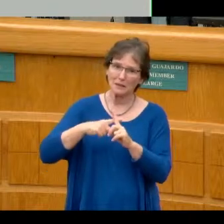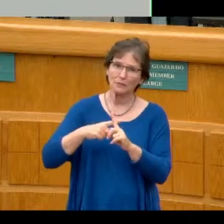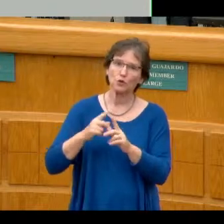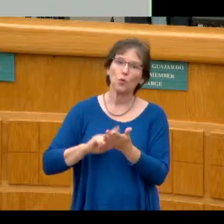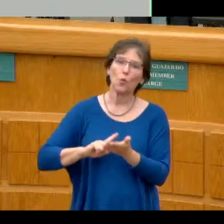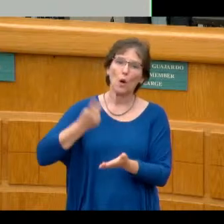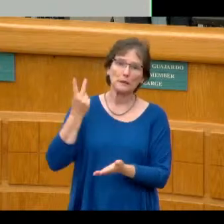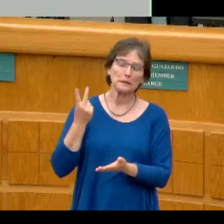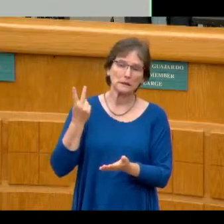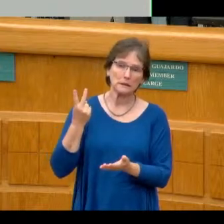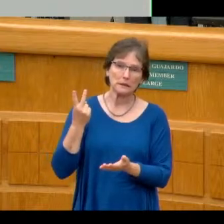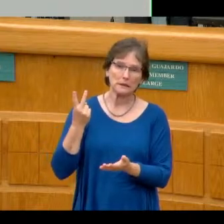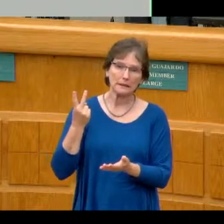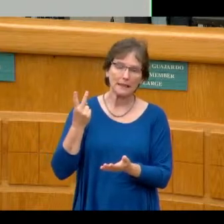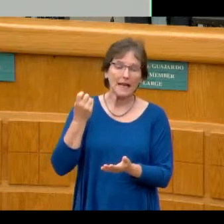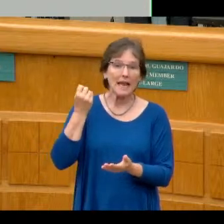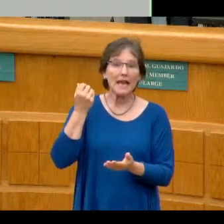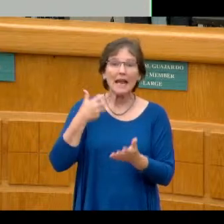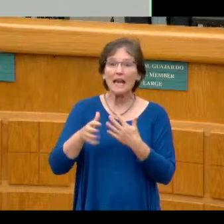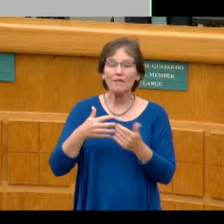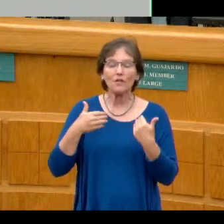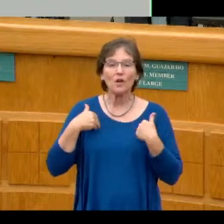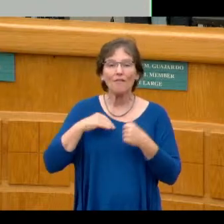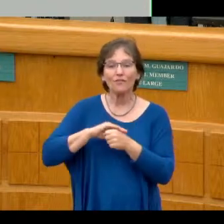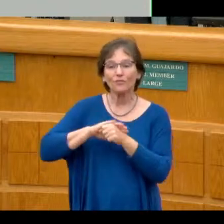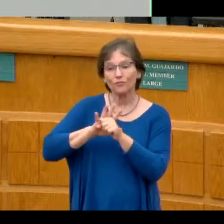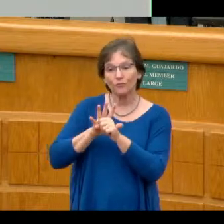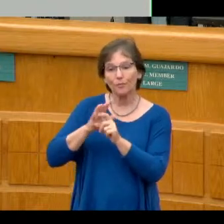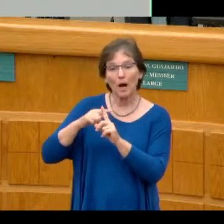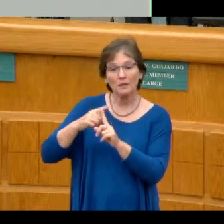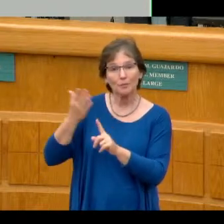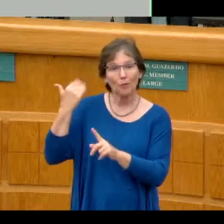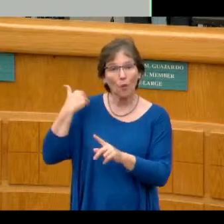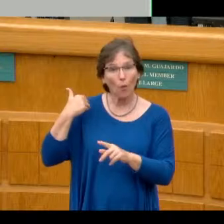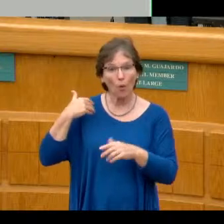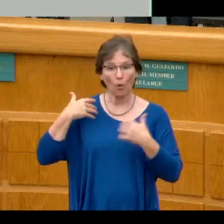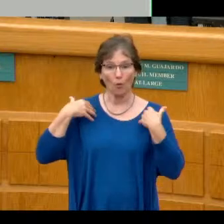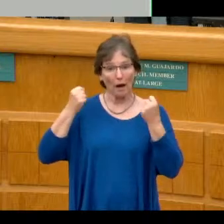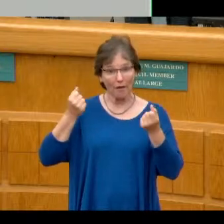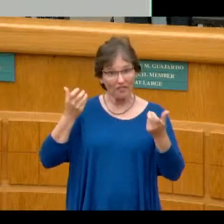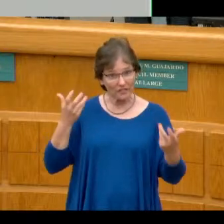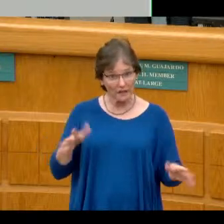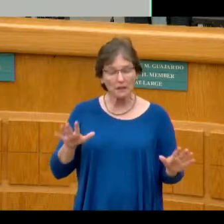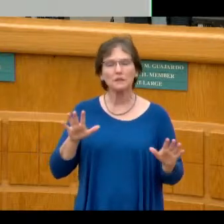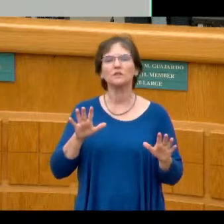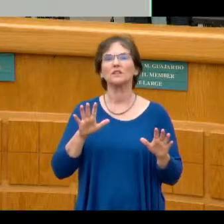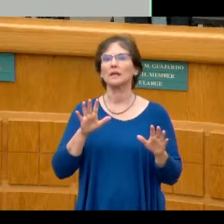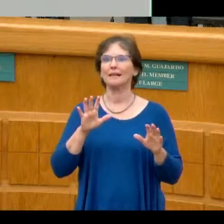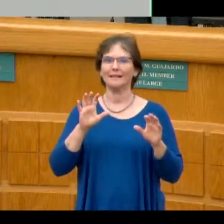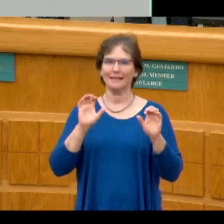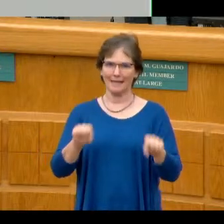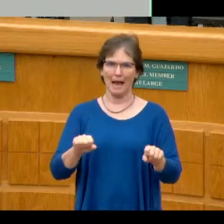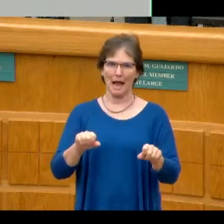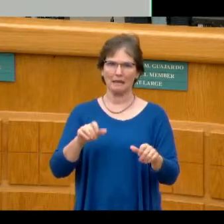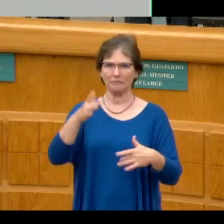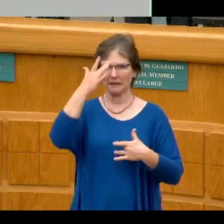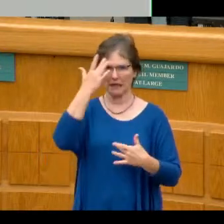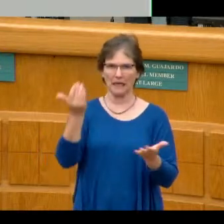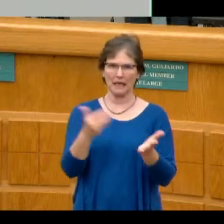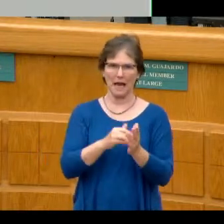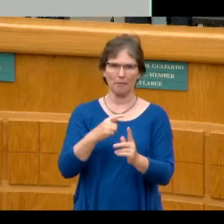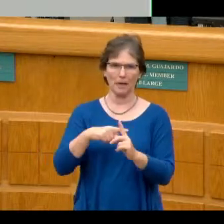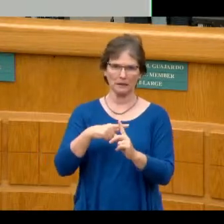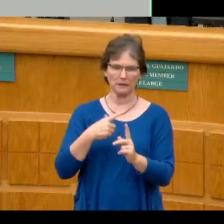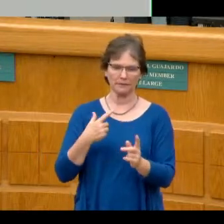place of business because you're contagious before you're symptomatic, so you might not even know that you have it.